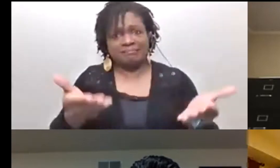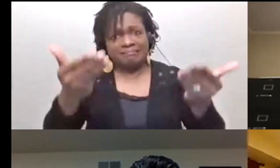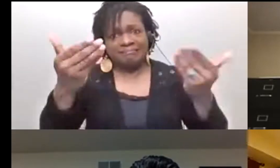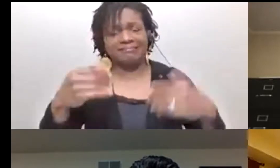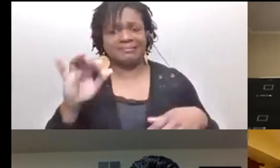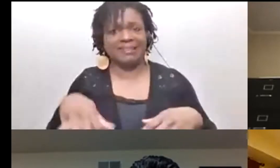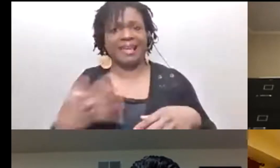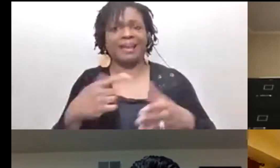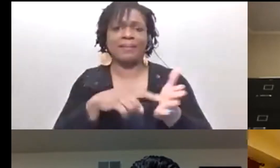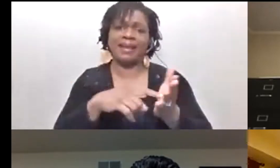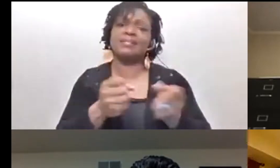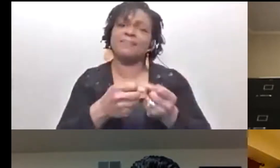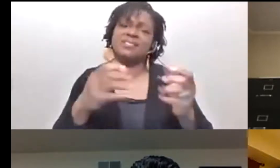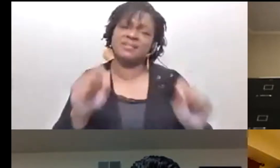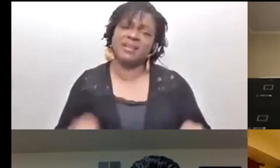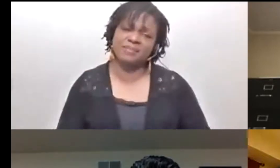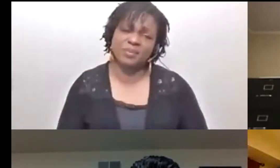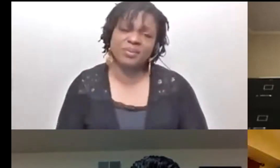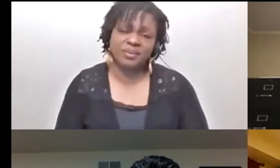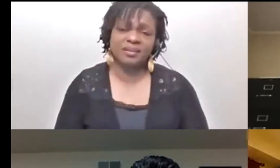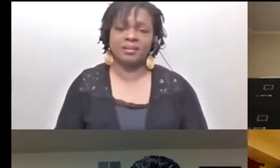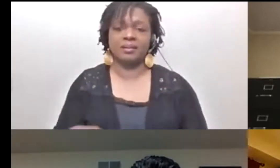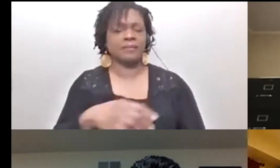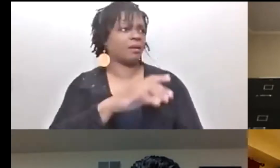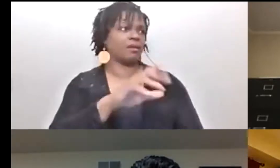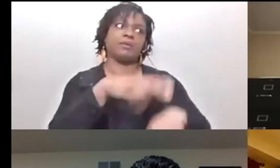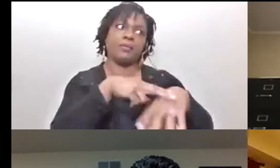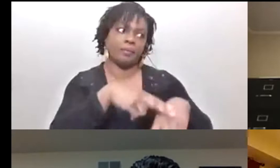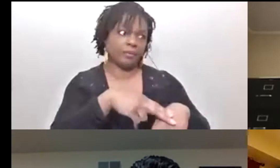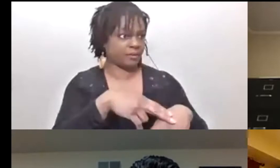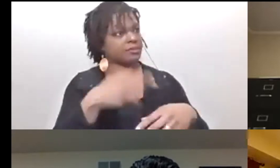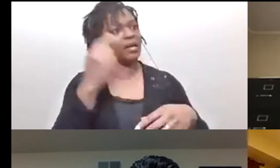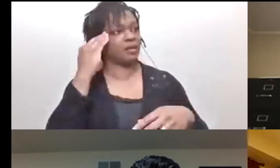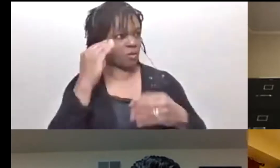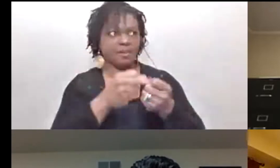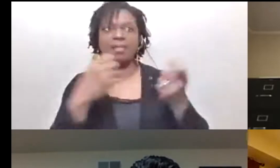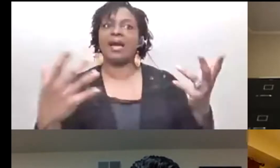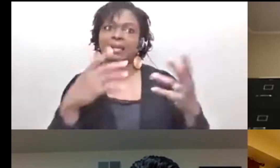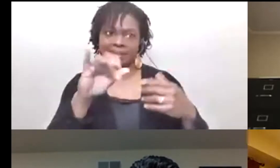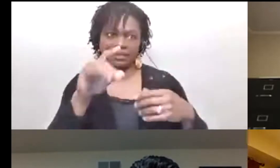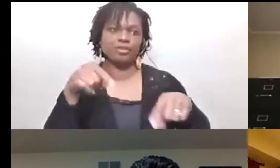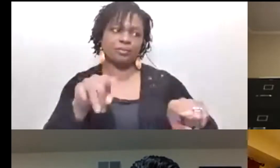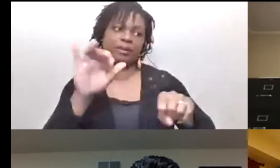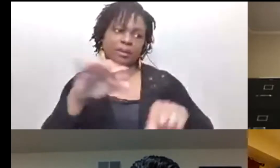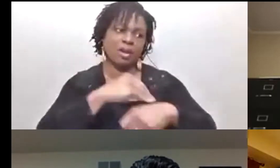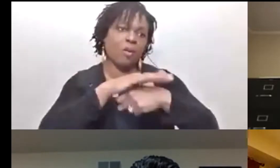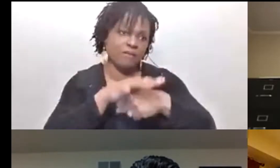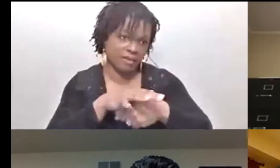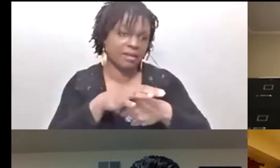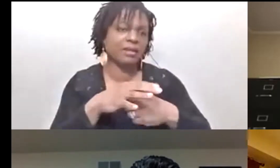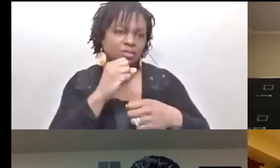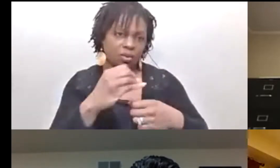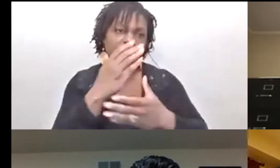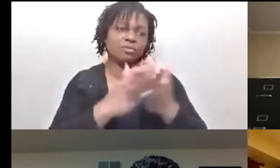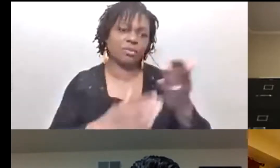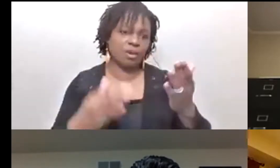possible. Yeah, for sure. And I know a lot of providers did that during COVID as well. And so some of them have made